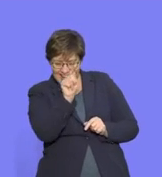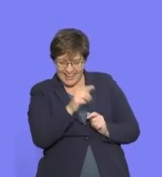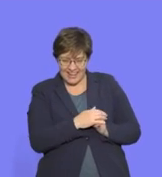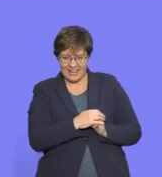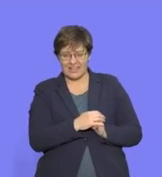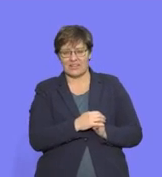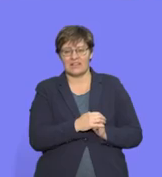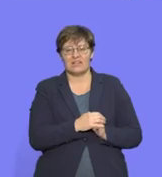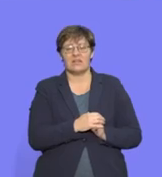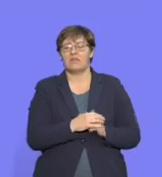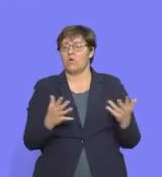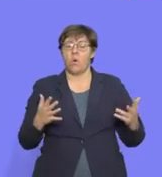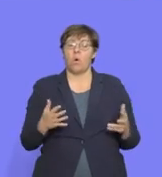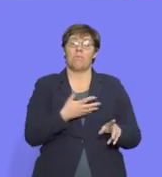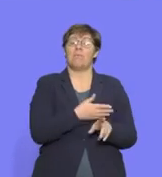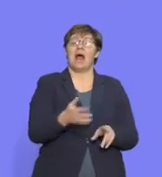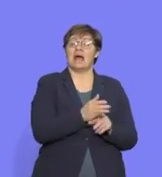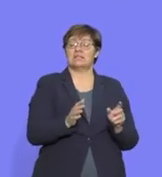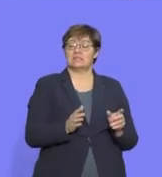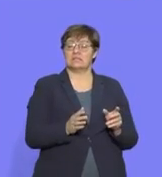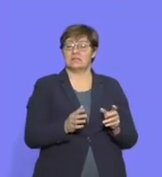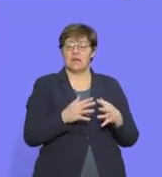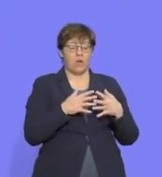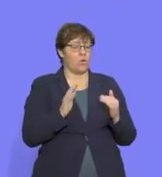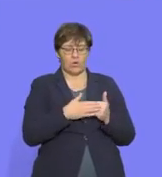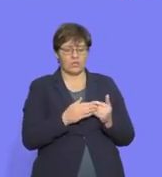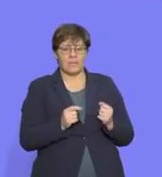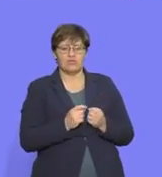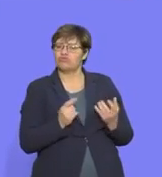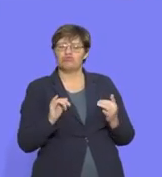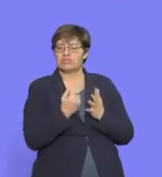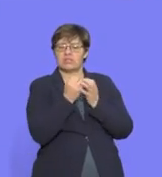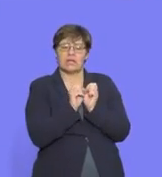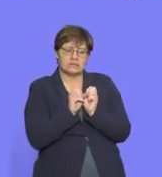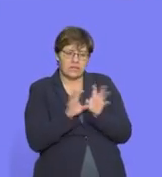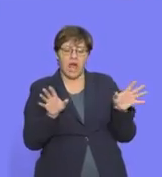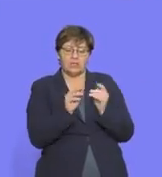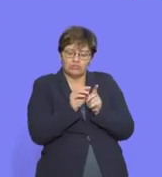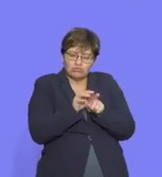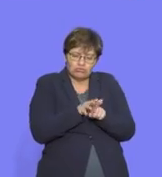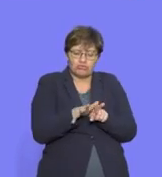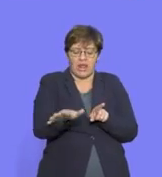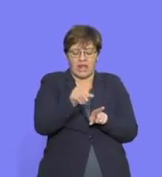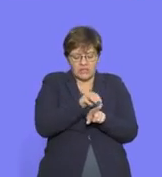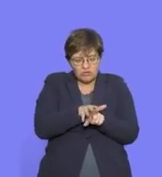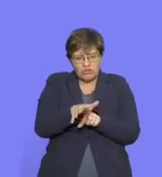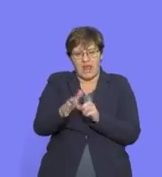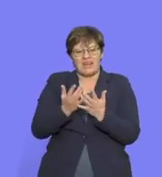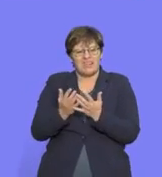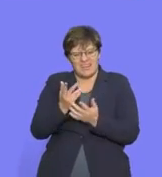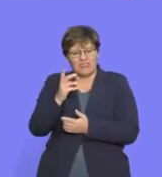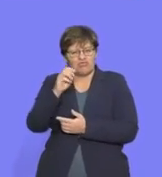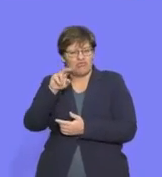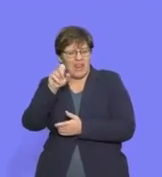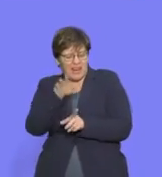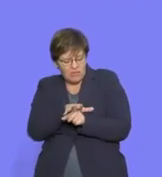right? So it's not like the blood where it's closed. It just starts and it drains, right? So what it's doing, it's